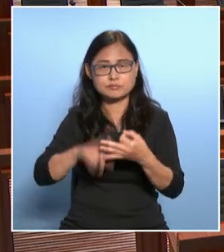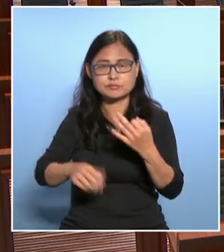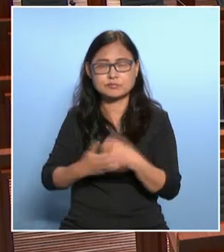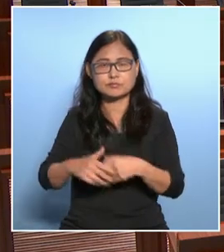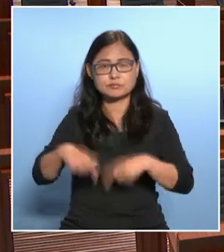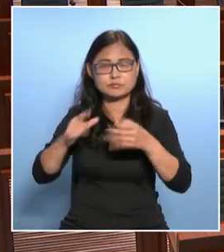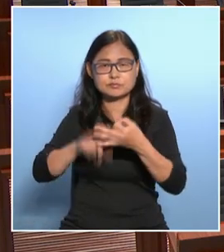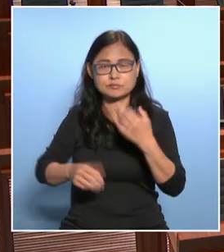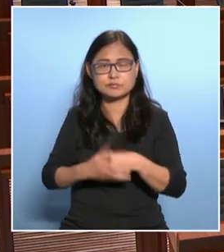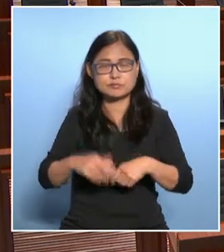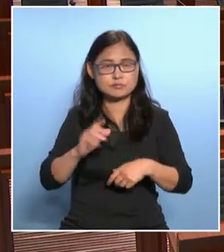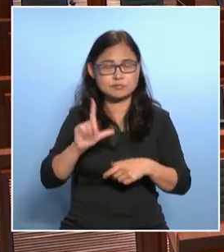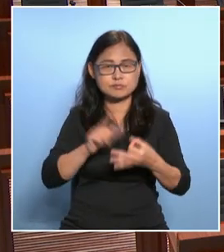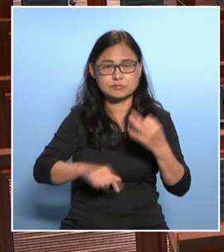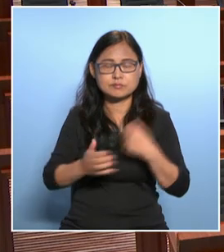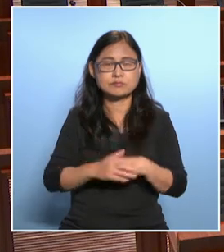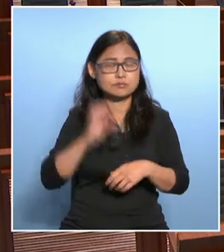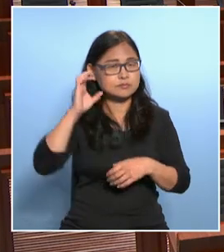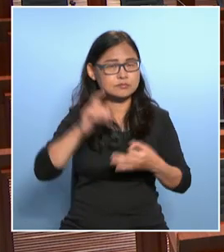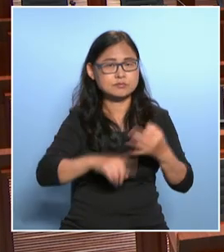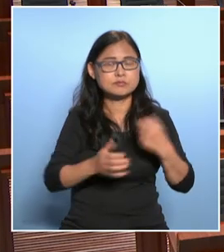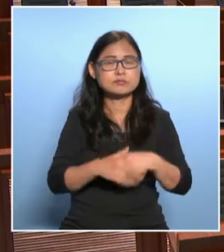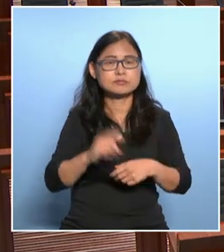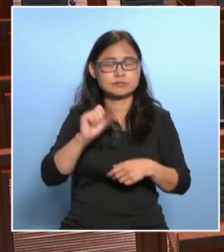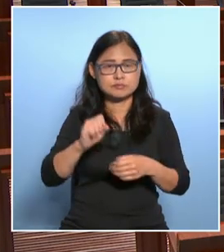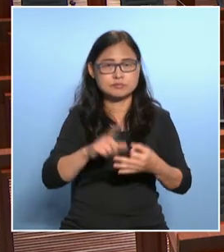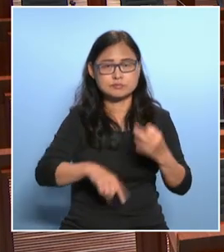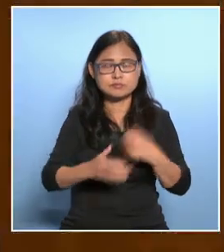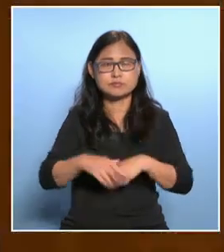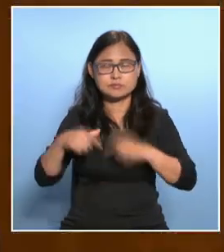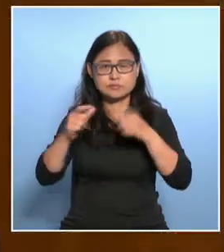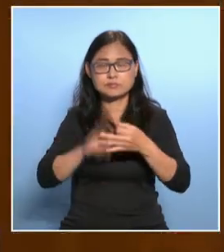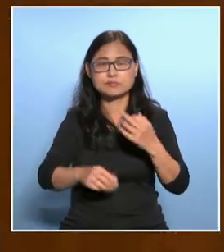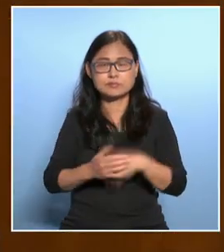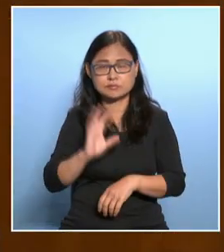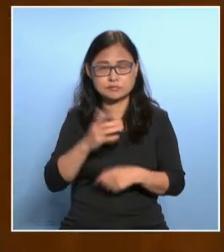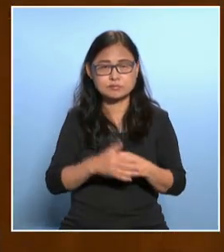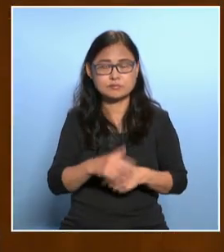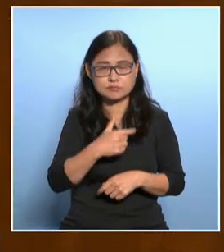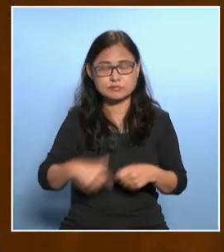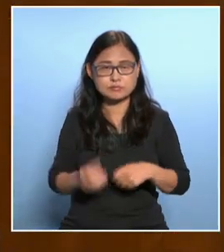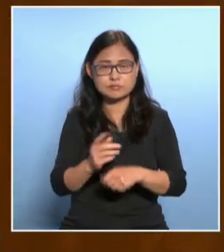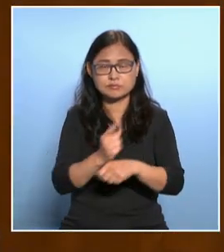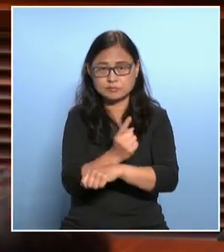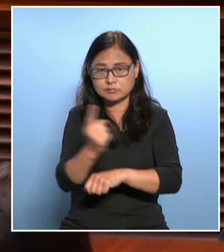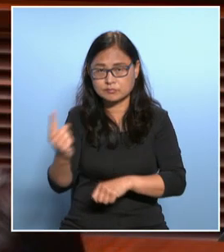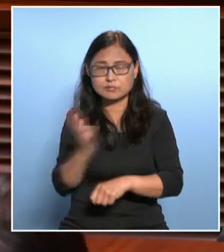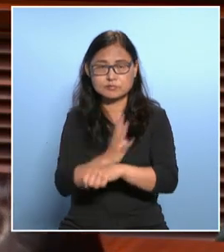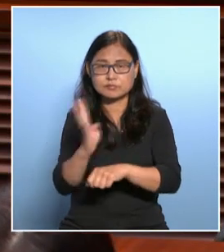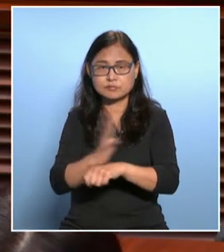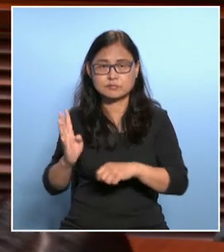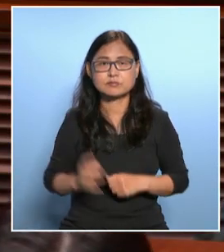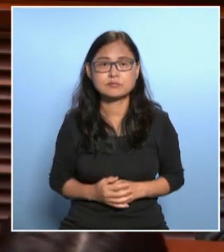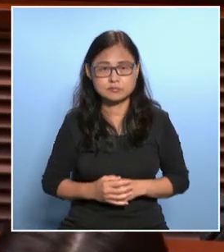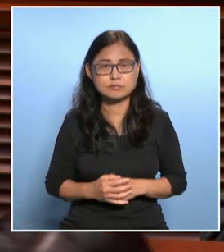Wong, Professor Chen Kwong, Dr. Dennis Lam, Dr. Priscilla Wong, Ms. Rebecca Chen, Mr. Siu Kafa, and Dr. David Lam. 4 minutes